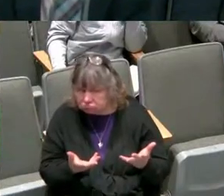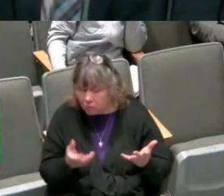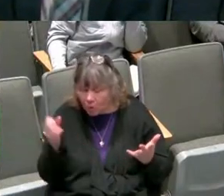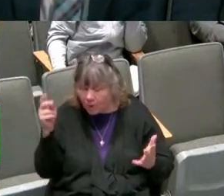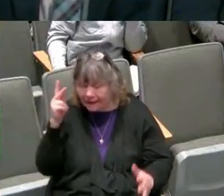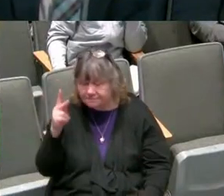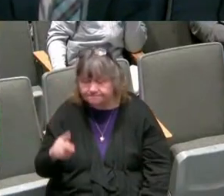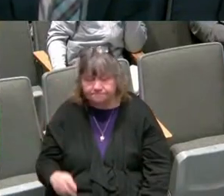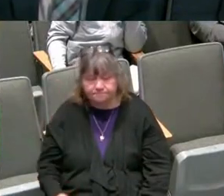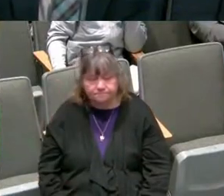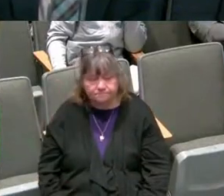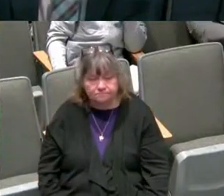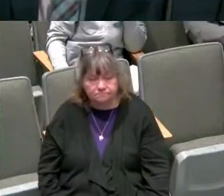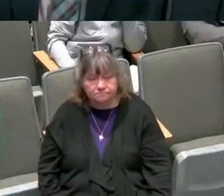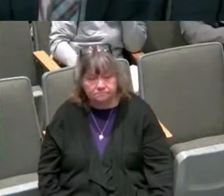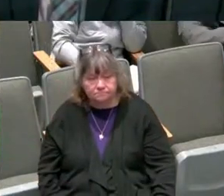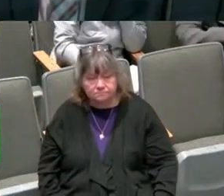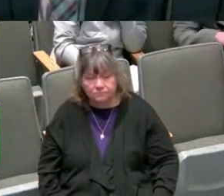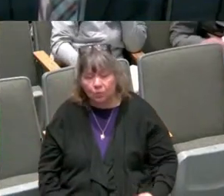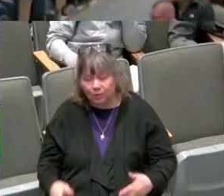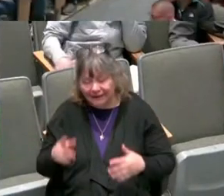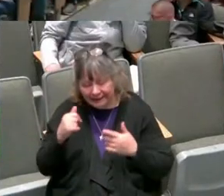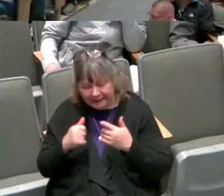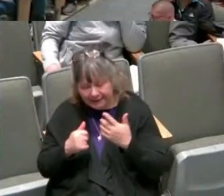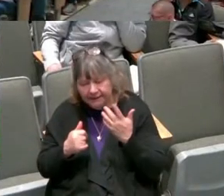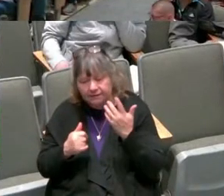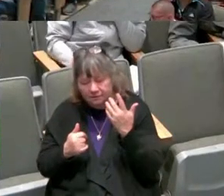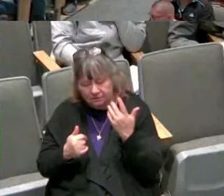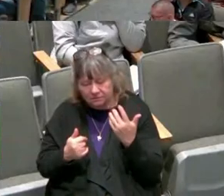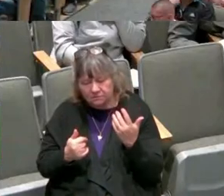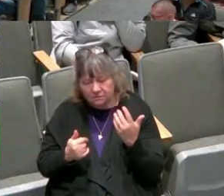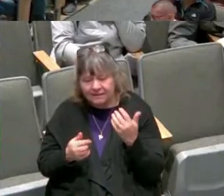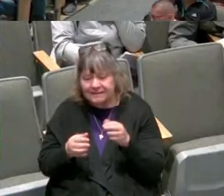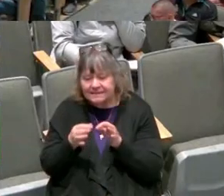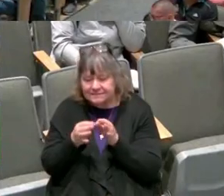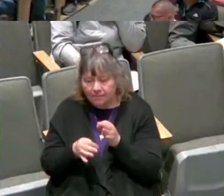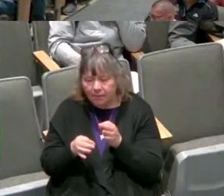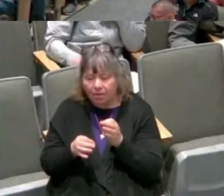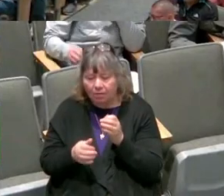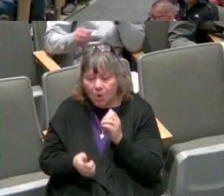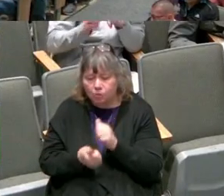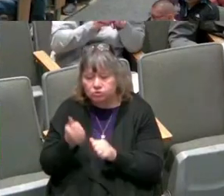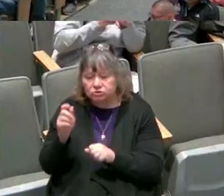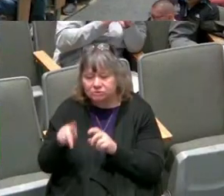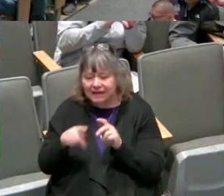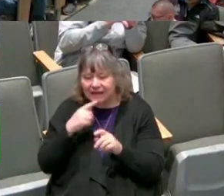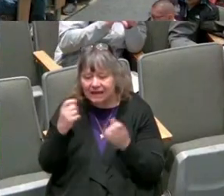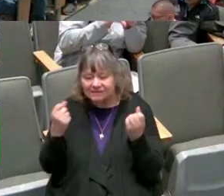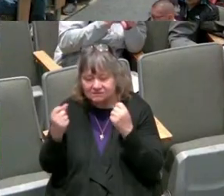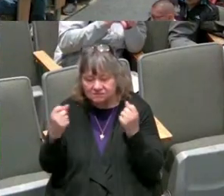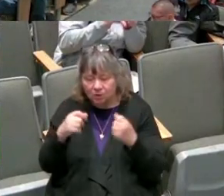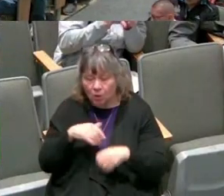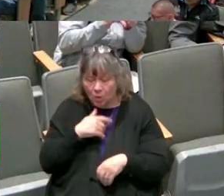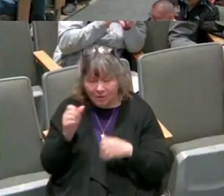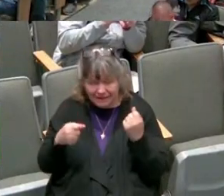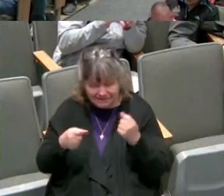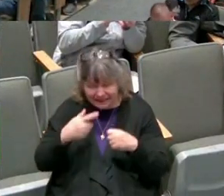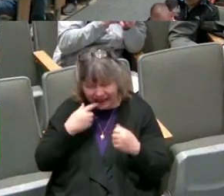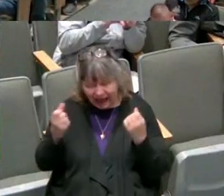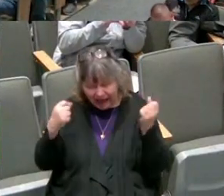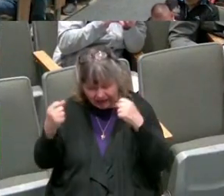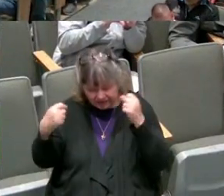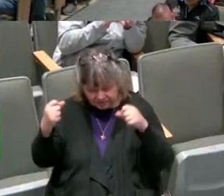okay so we need a simple majority to pass article 14 all in favor please say